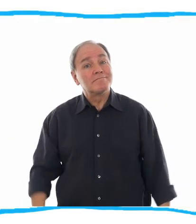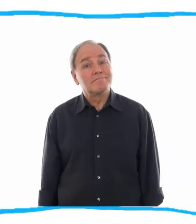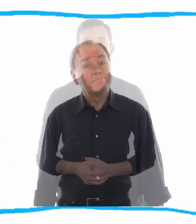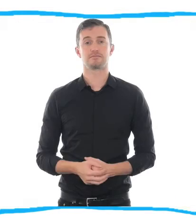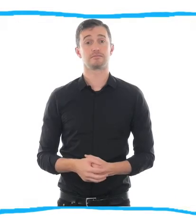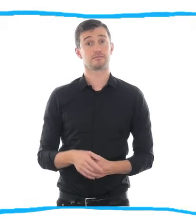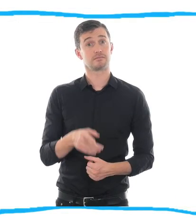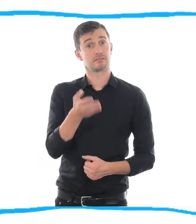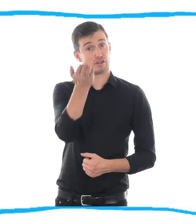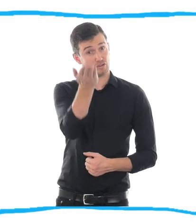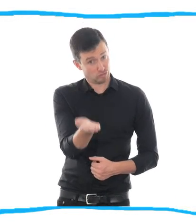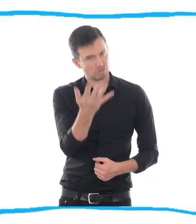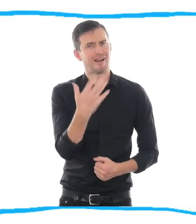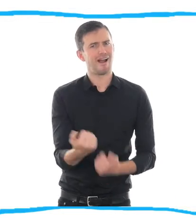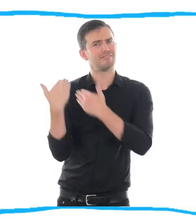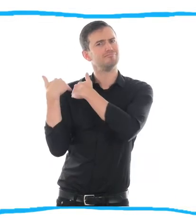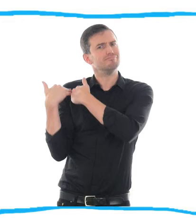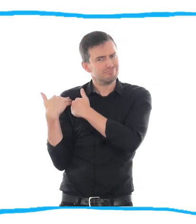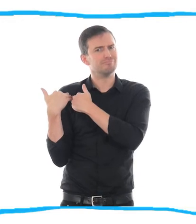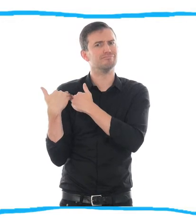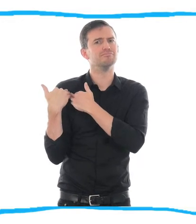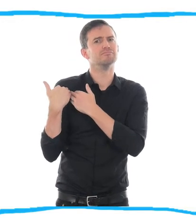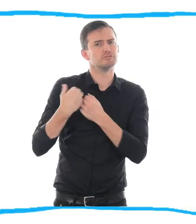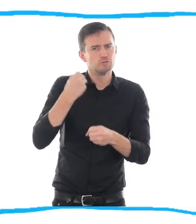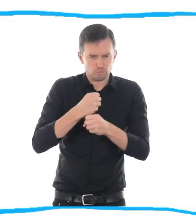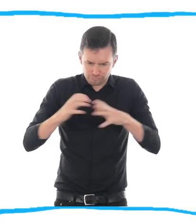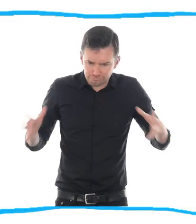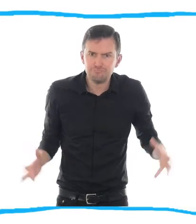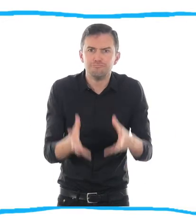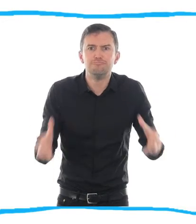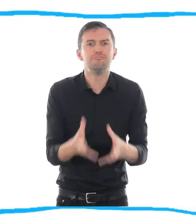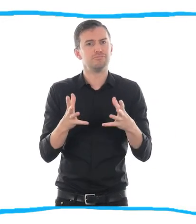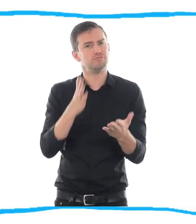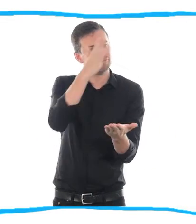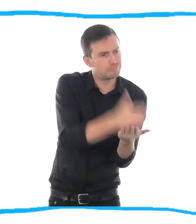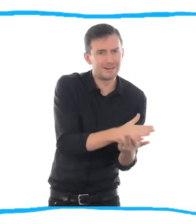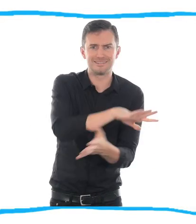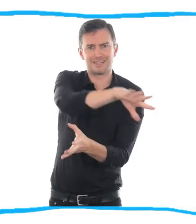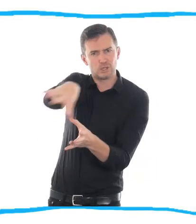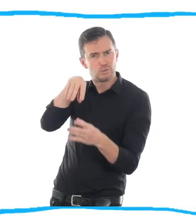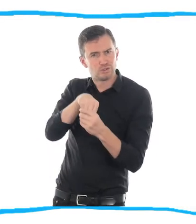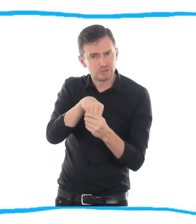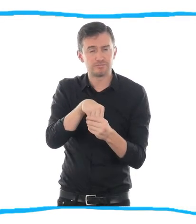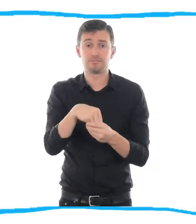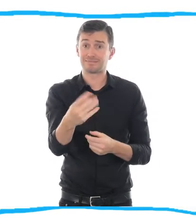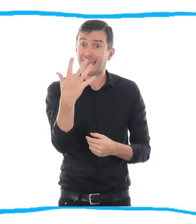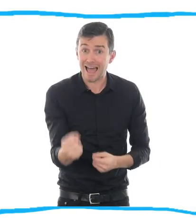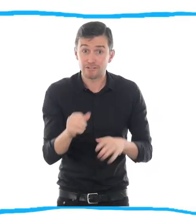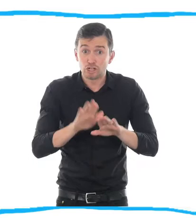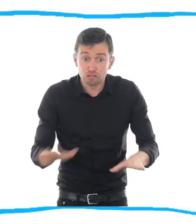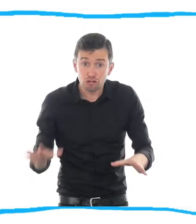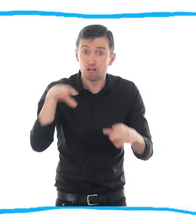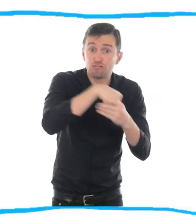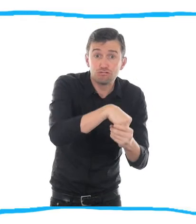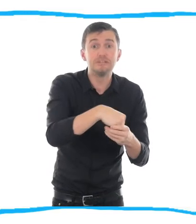others. You have a role and a responsibility to promote rights and inclusion. If you are featuring children, you can feature children